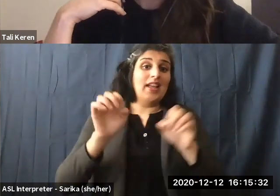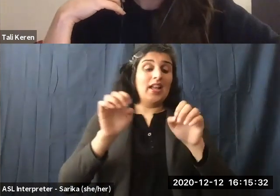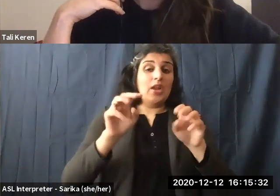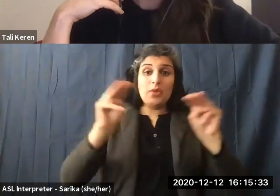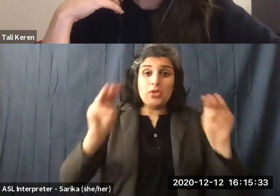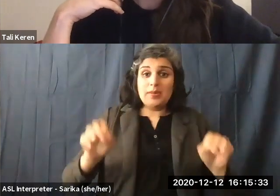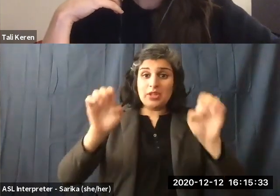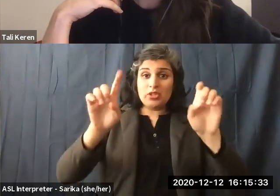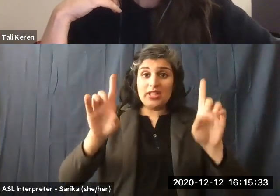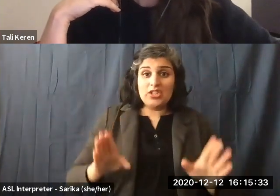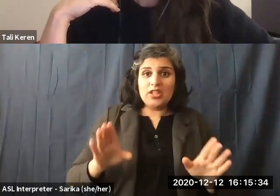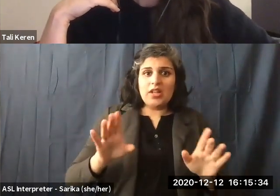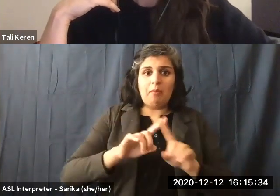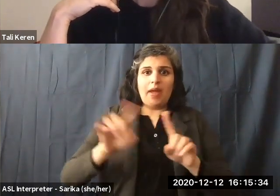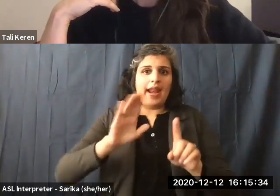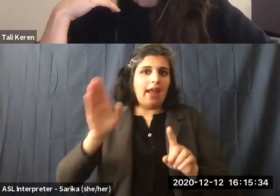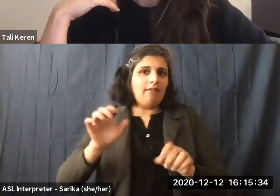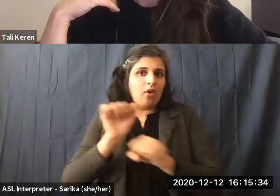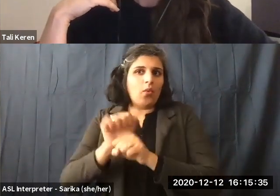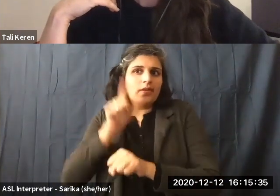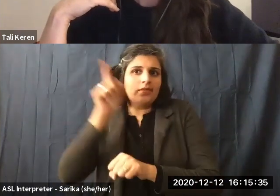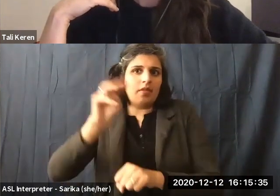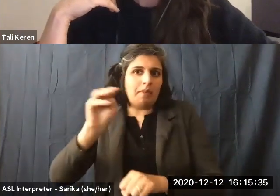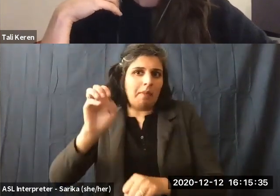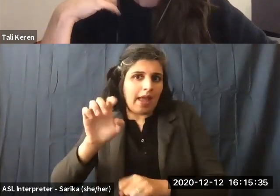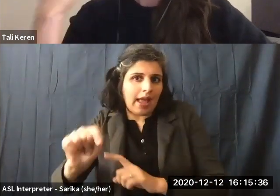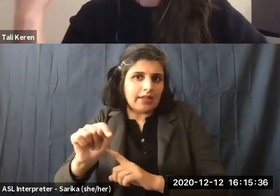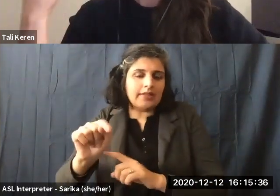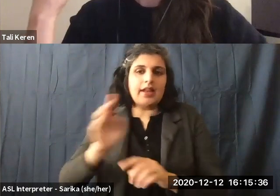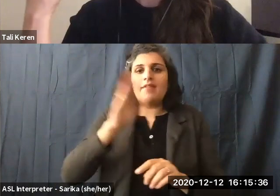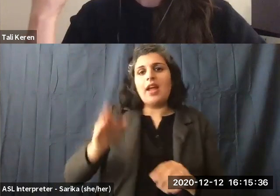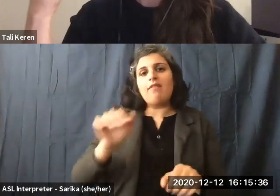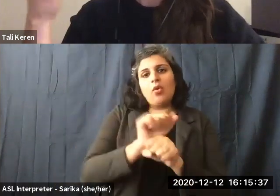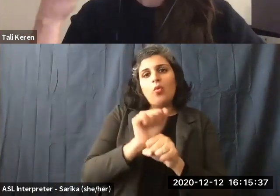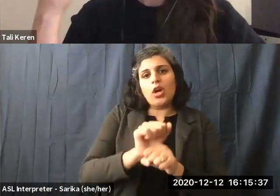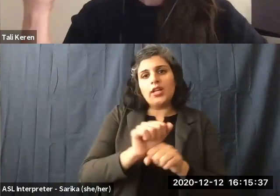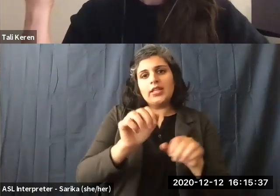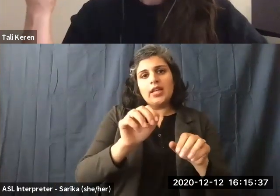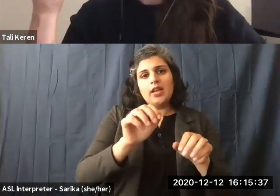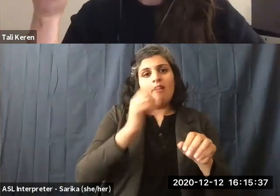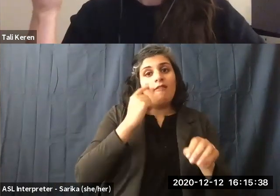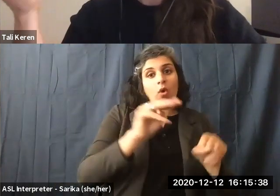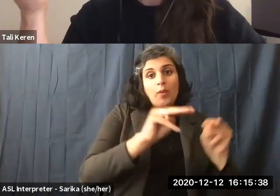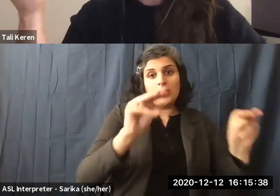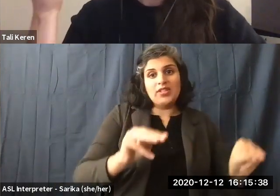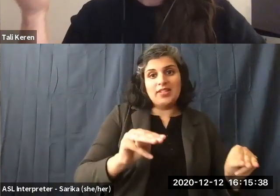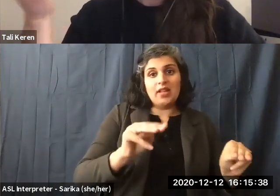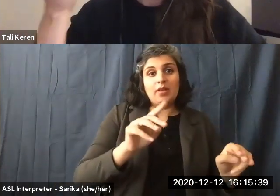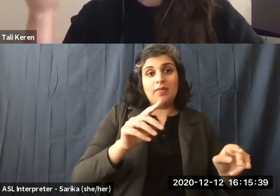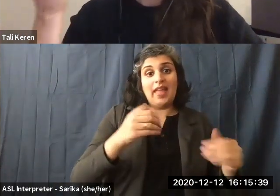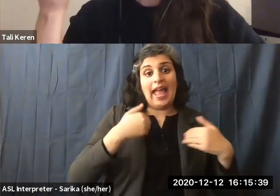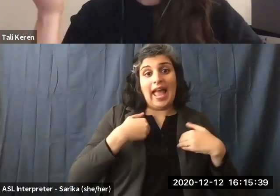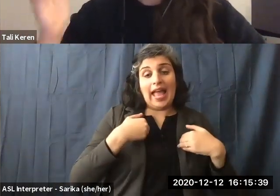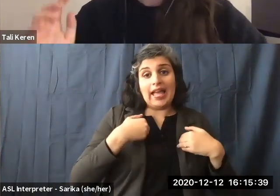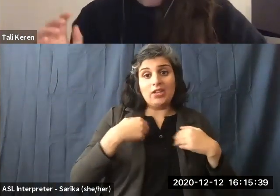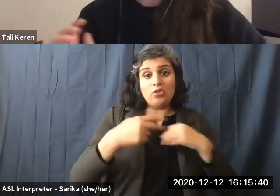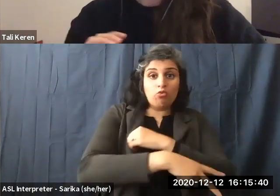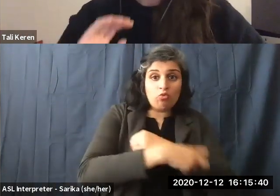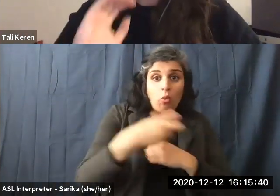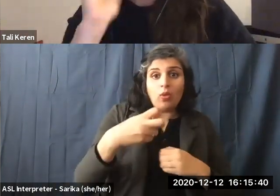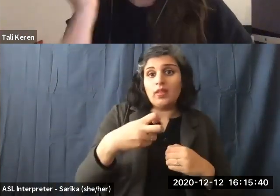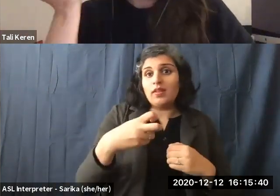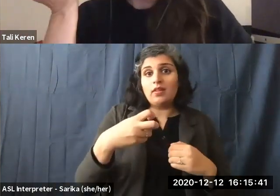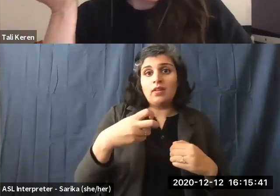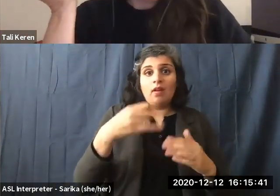I haven't worked in a museum that has, you know, stolen. I mean, I worked at MoMA, I don't know what,